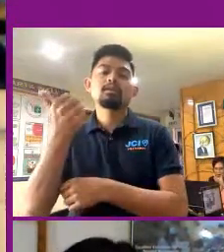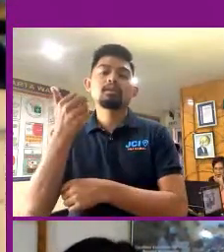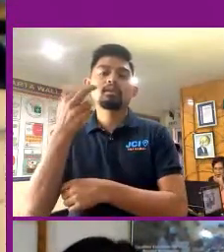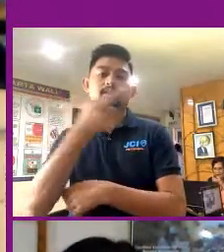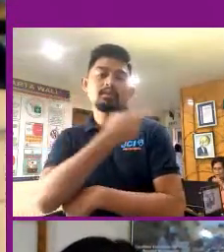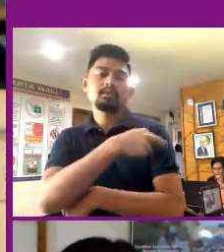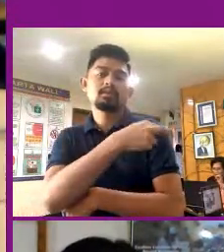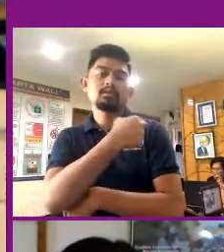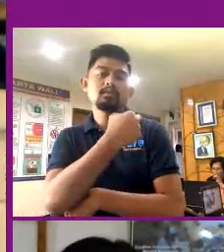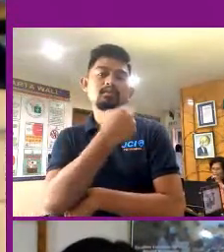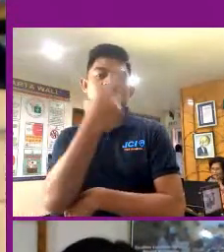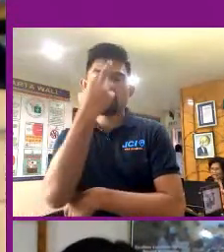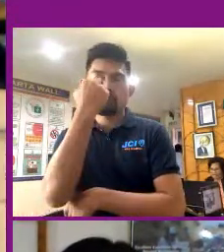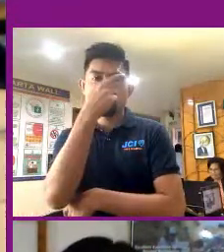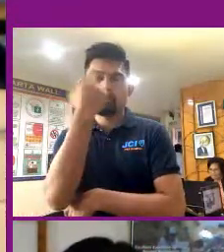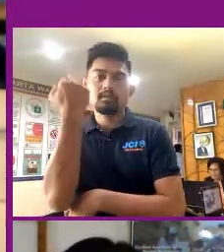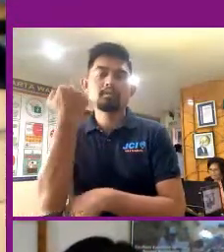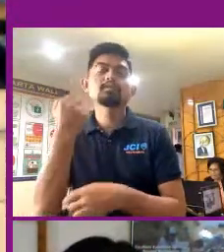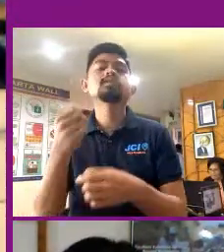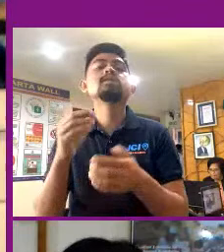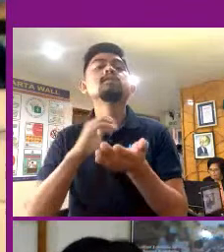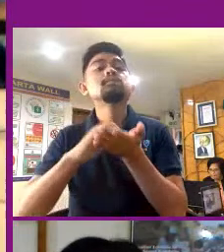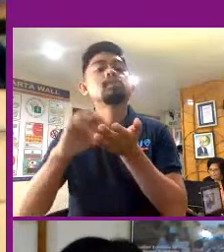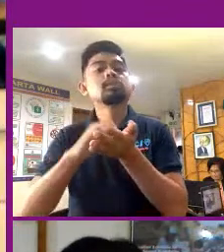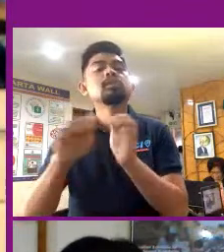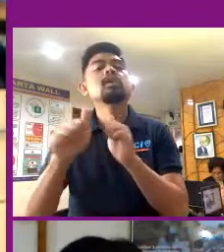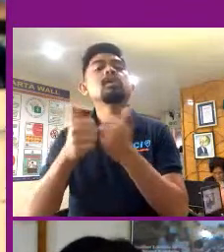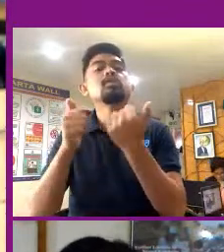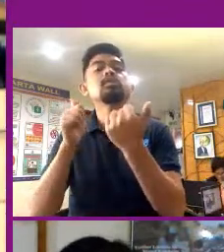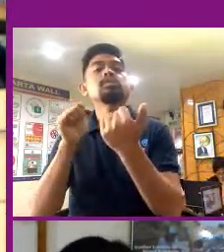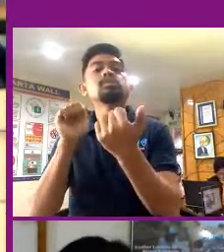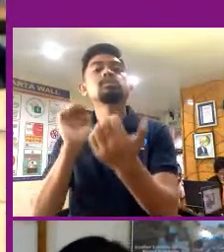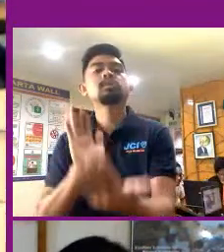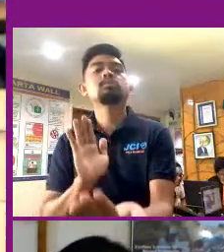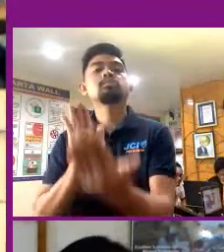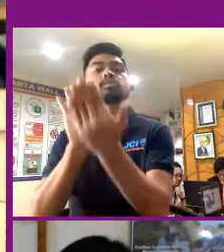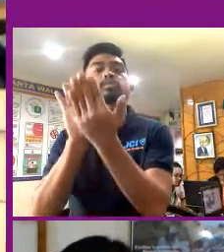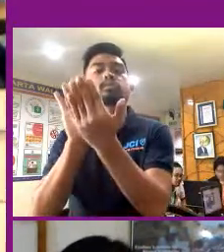contributes to gender issues? Paano ang approach natin dito?